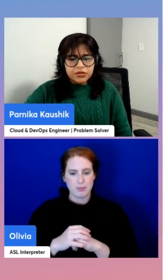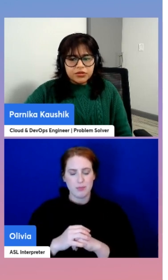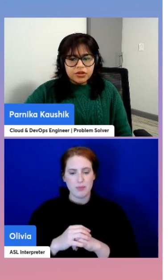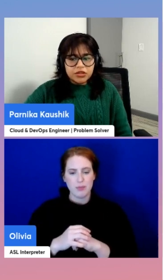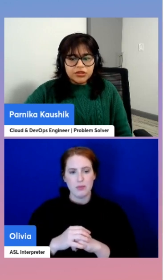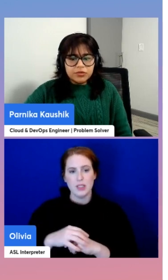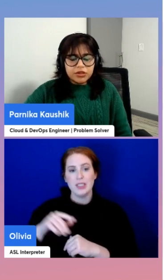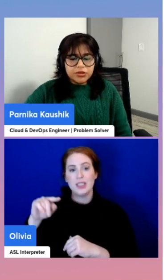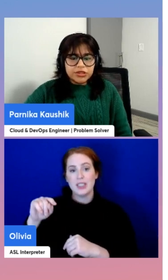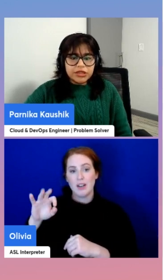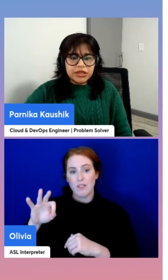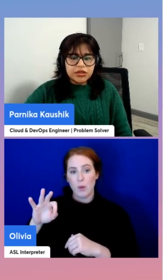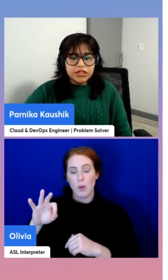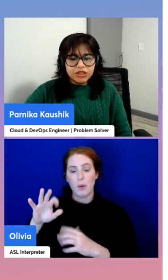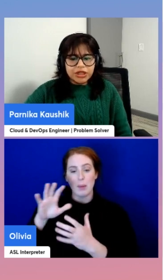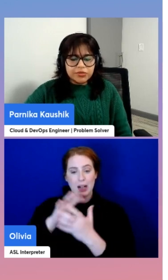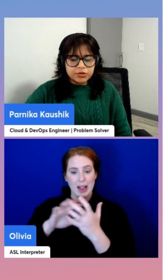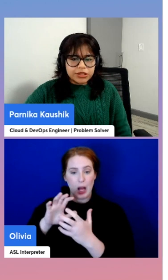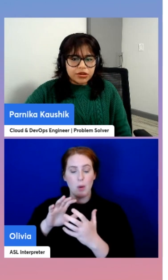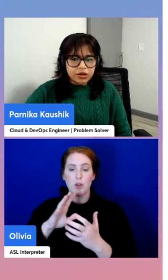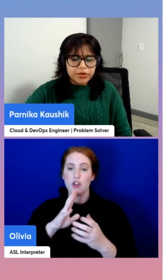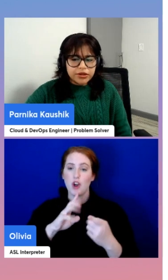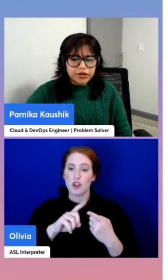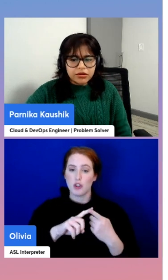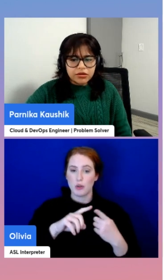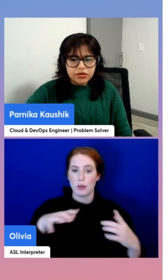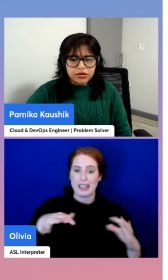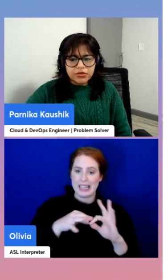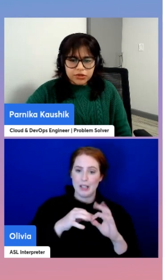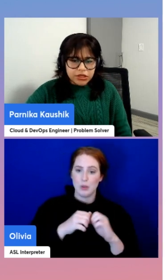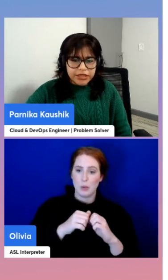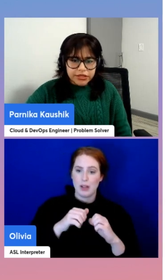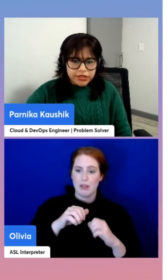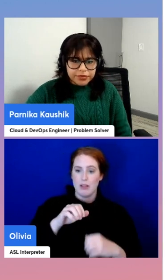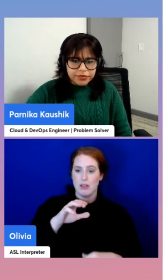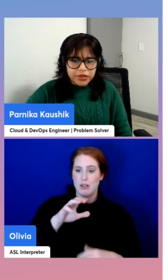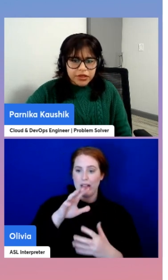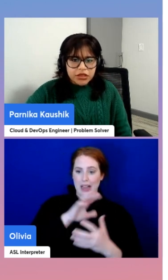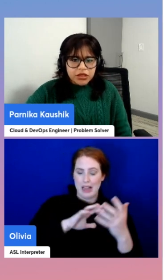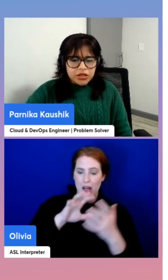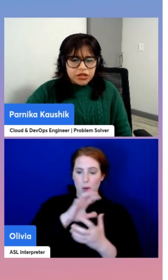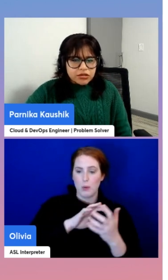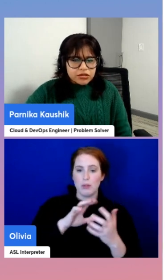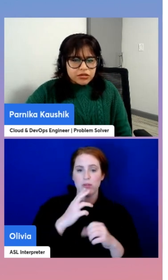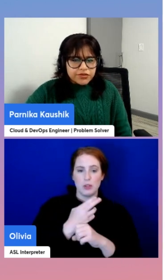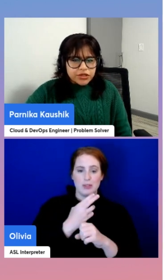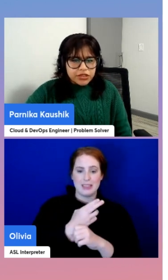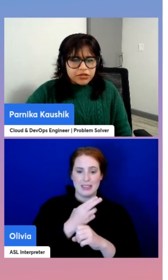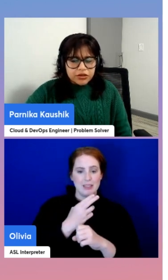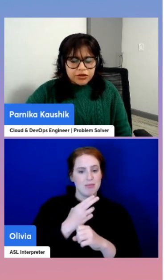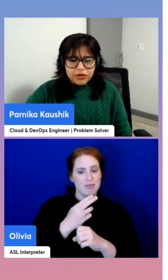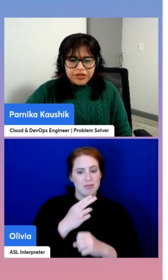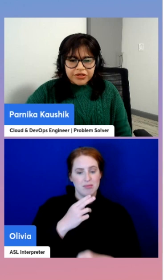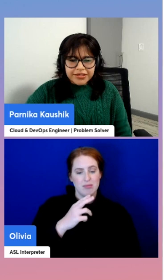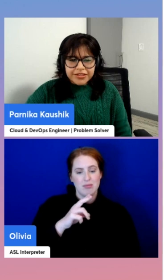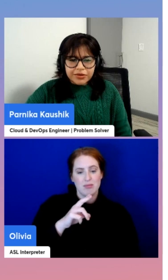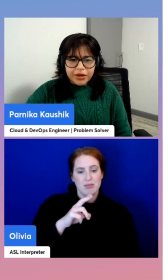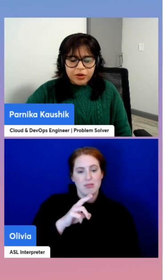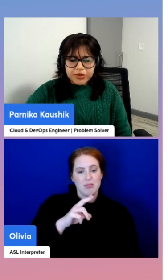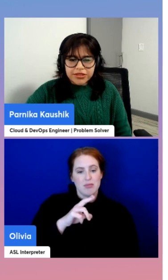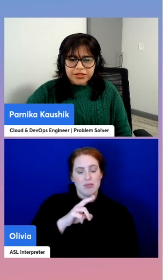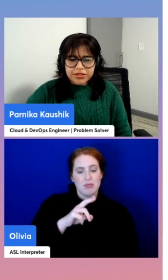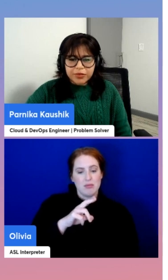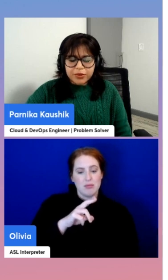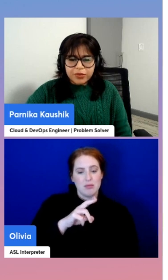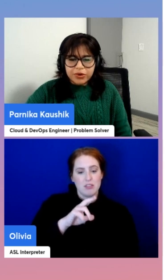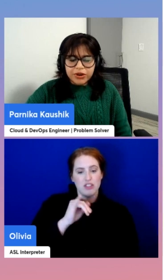Terraform Cloud talks to Vault using a JWT auth method or using OIDC. So I've tried to color code things, so